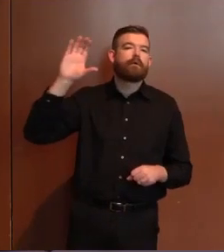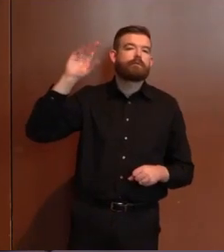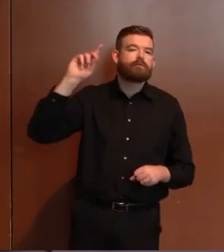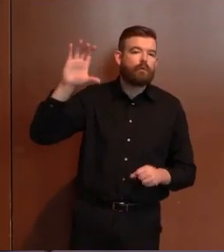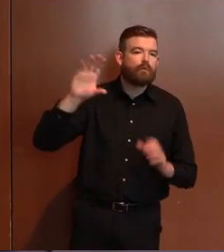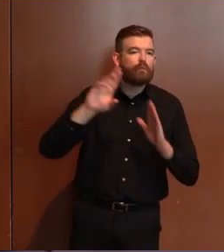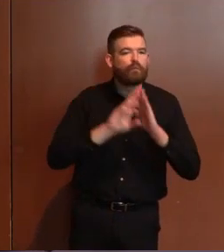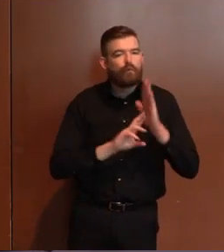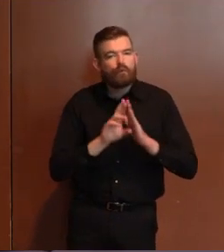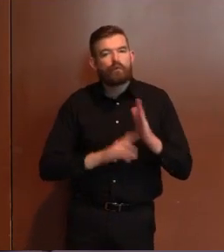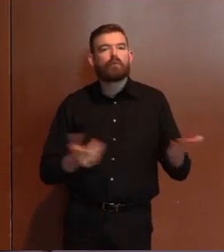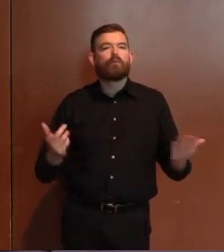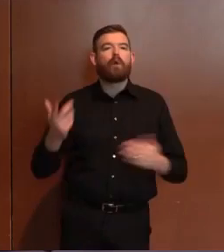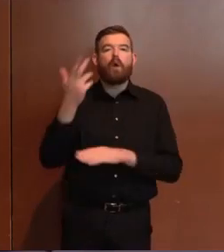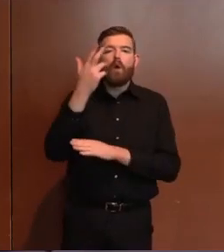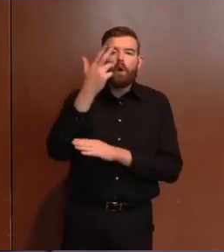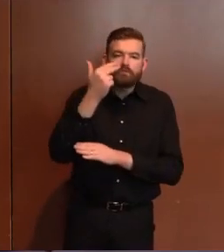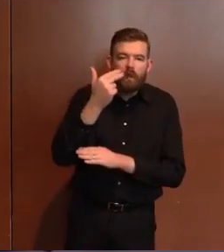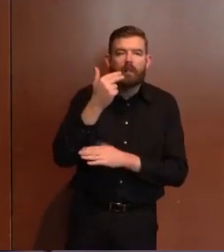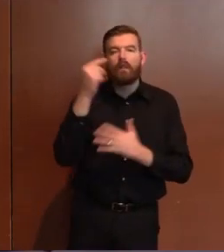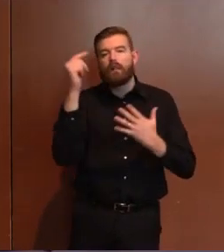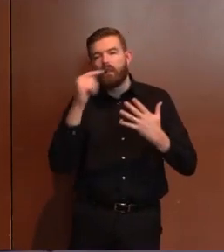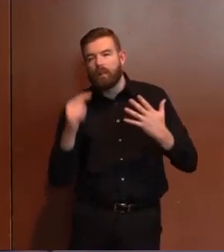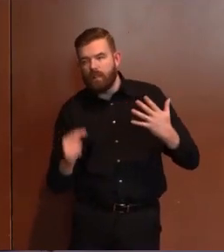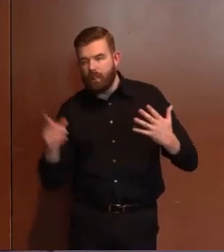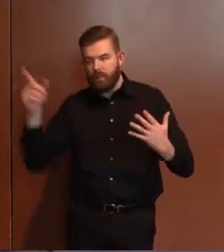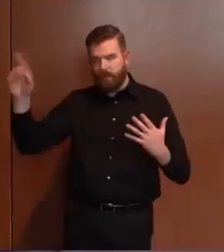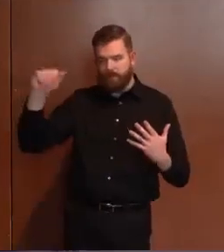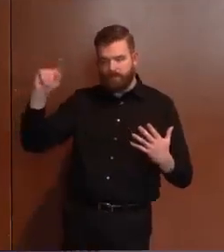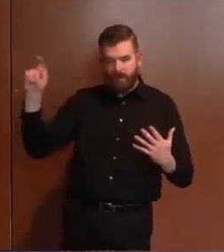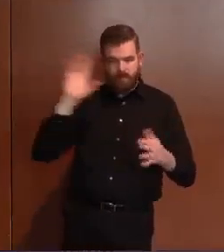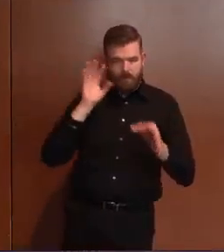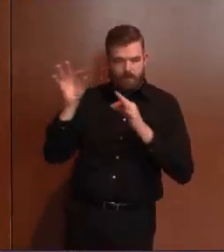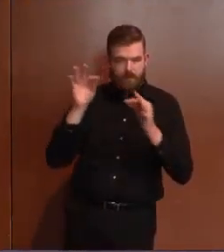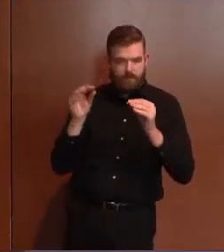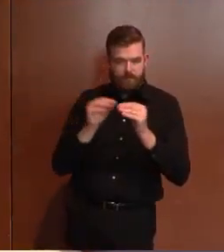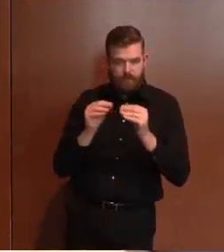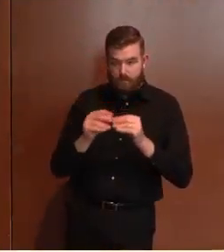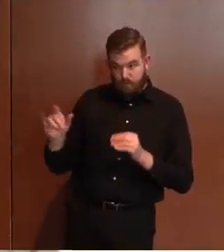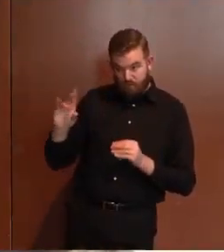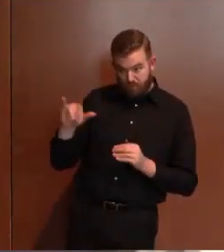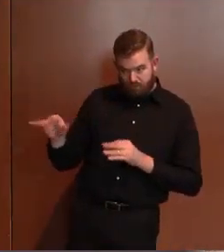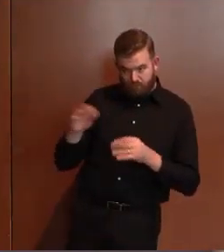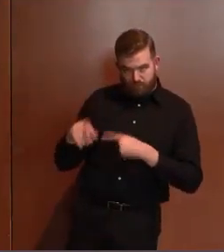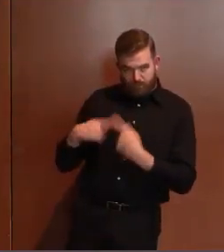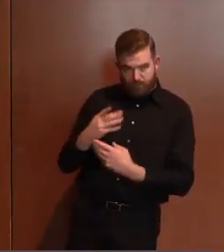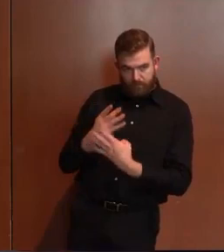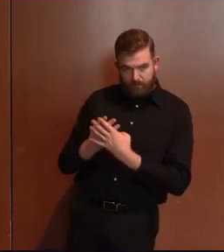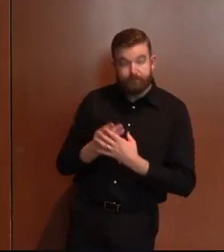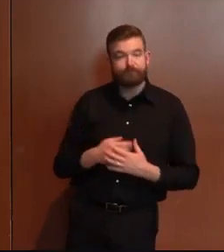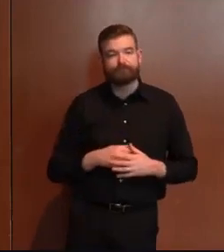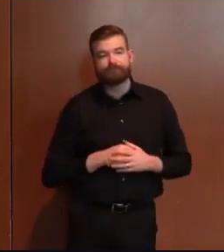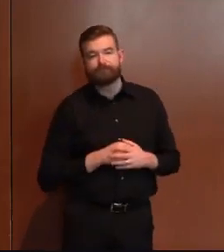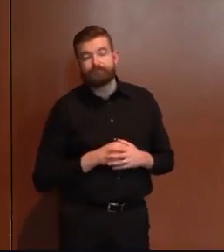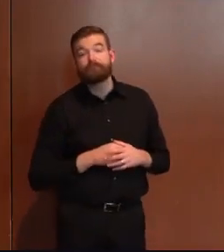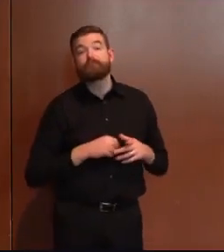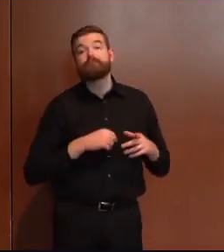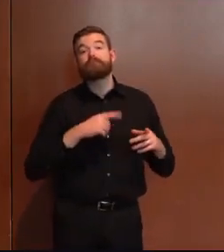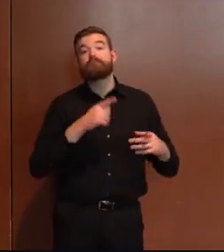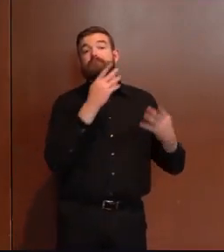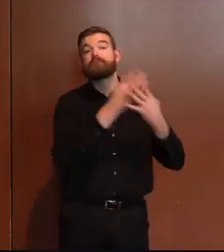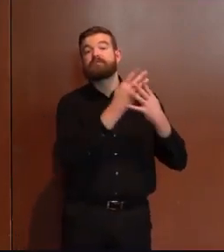hotels and transit. Is that good? We're good with you, Pat? Judy, corrections. Sure. Color, Commissioner please. Hicks and I have been back and forth, actually, over the last 24